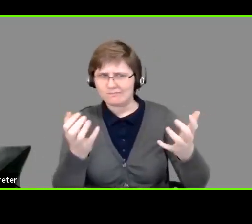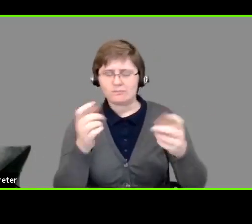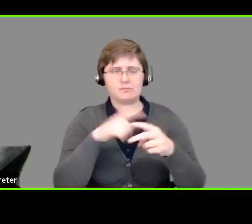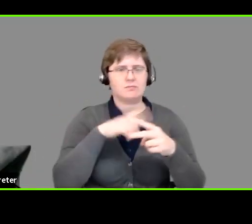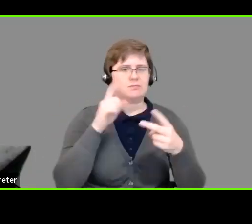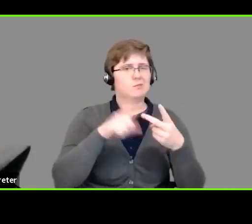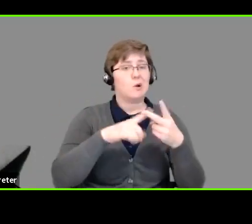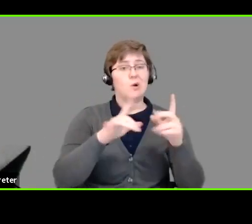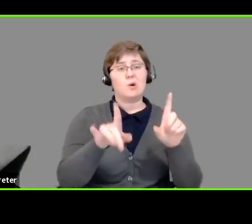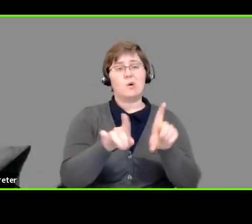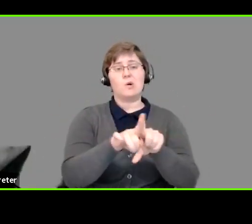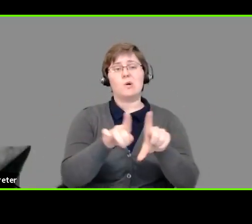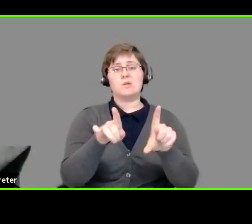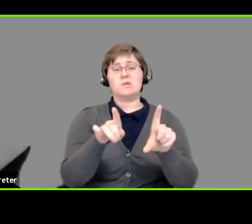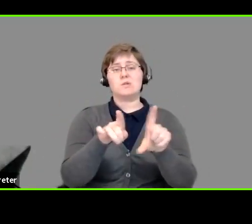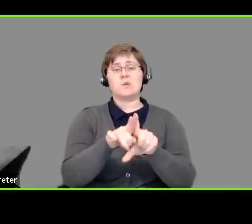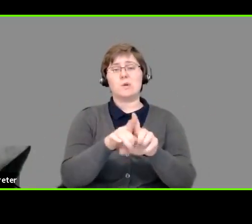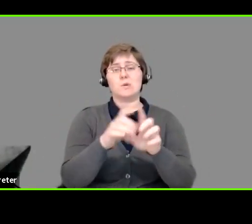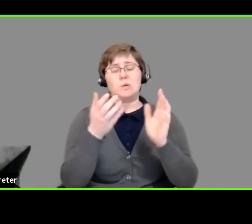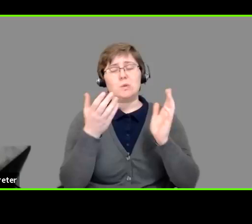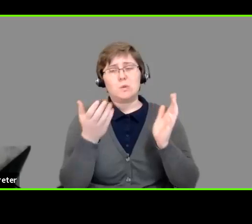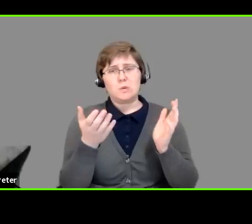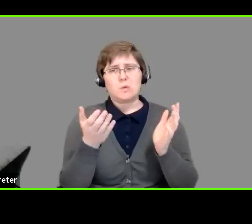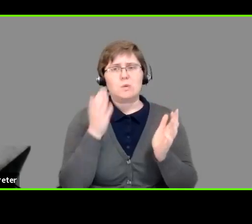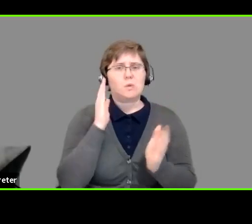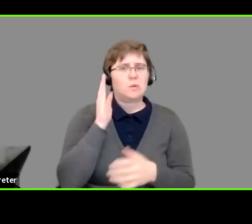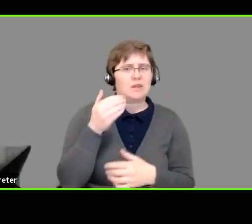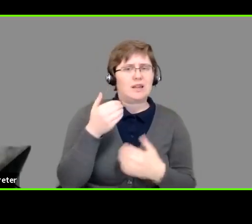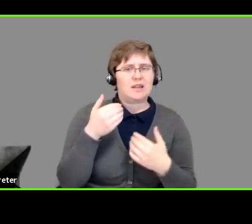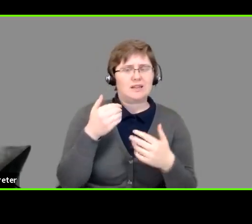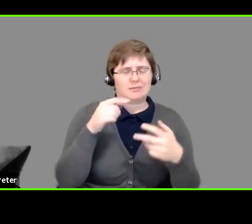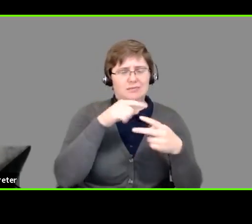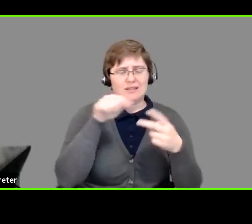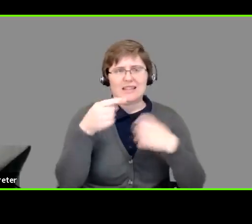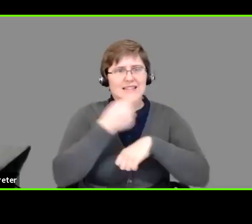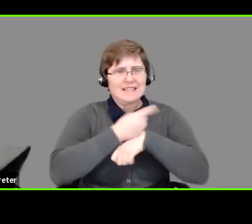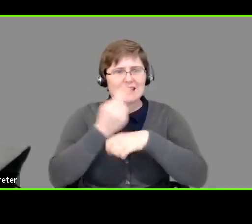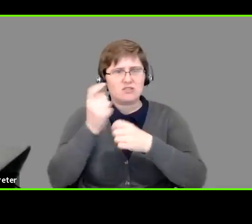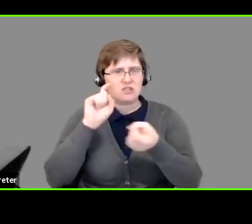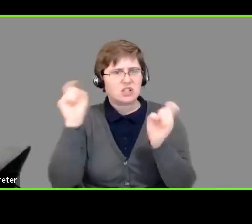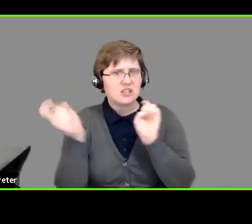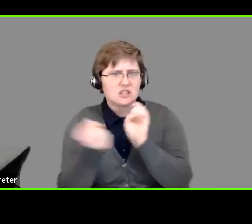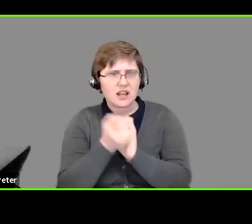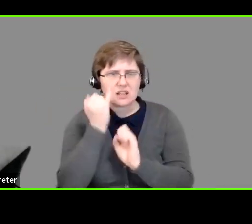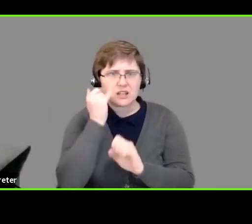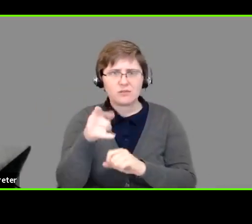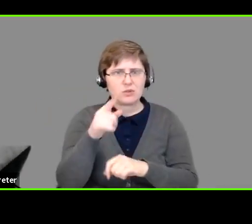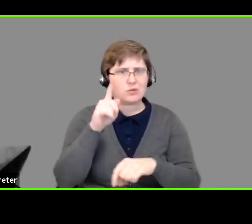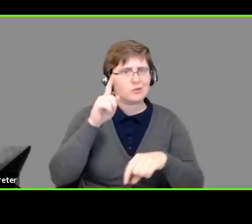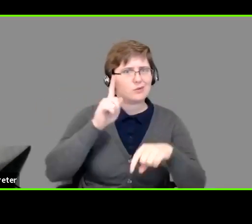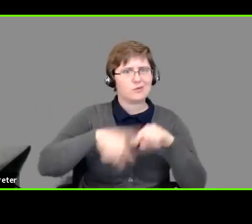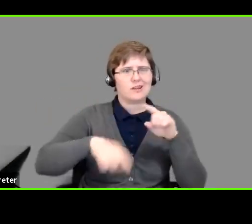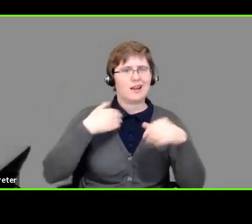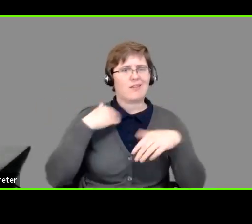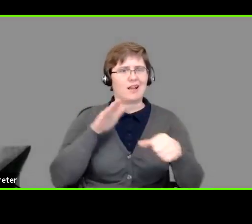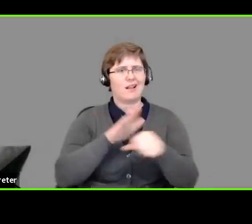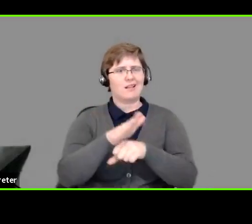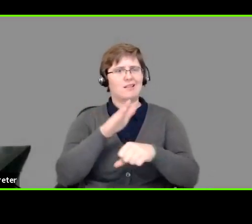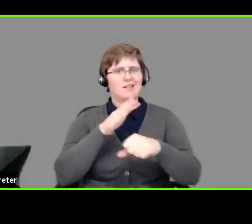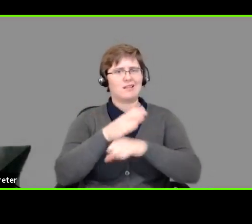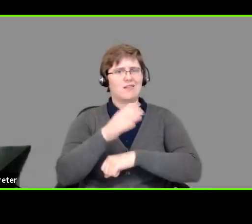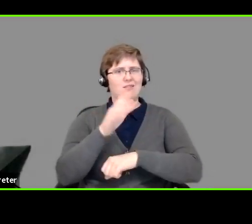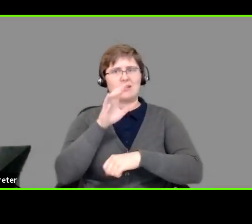will there also be, you know, are these dates going to change if you aren't able to get enough of the, you